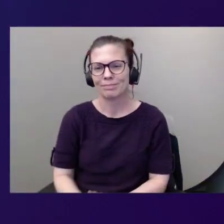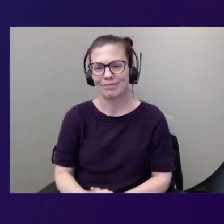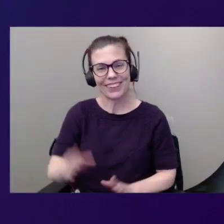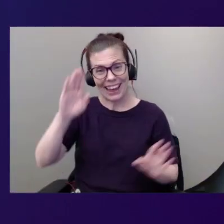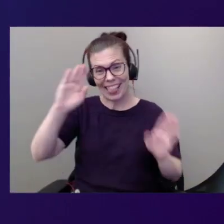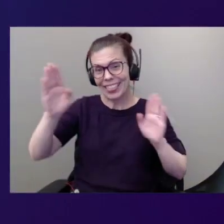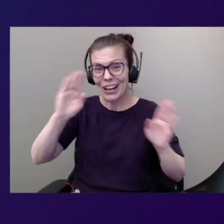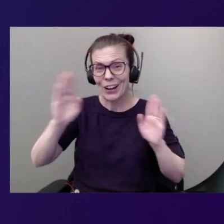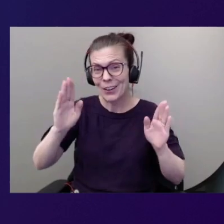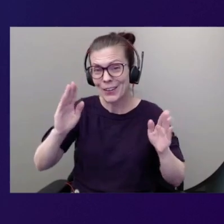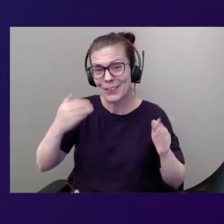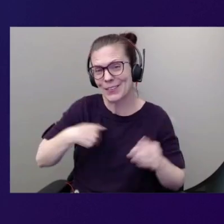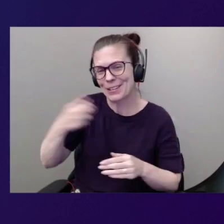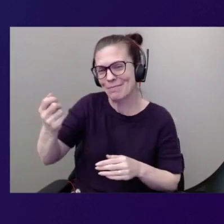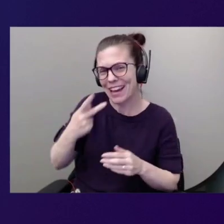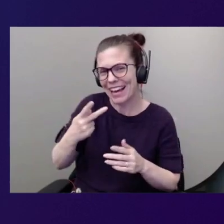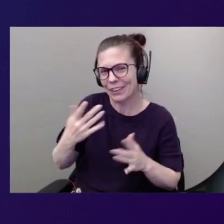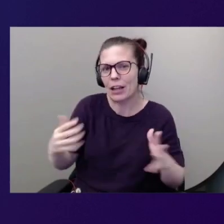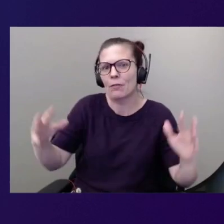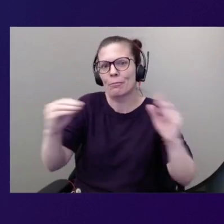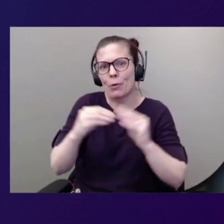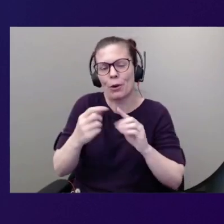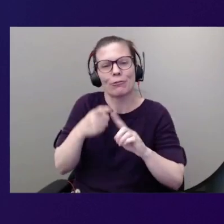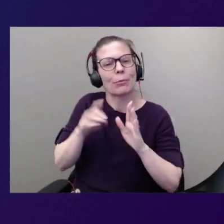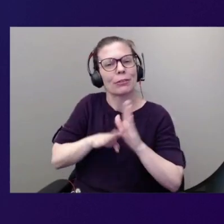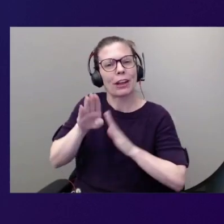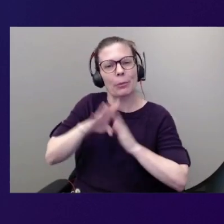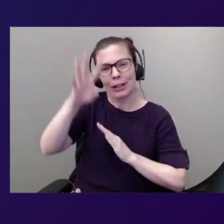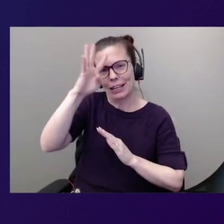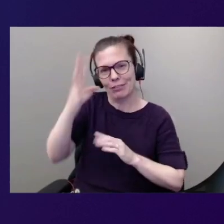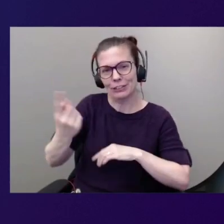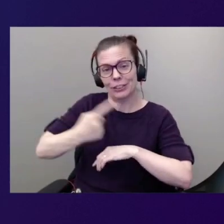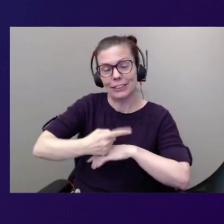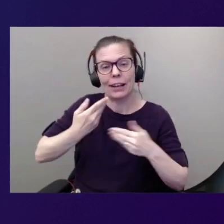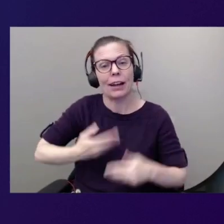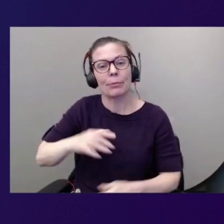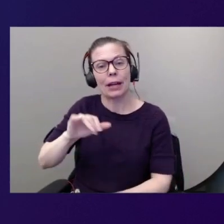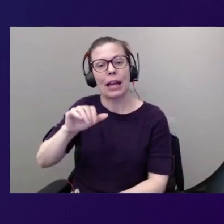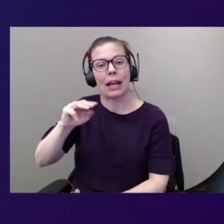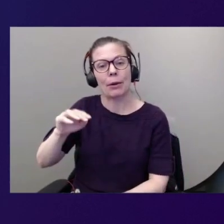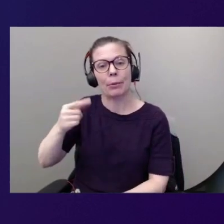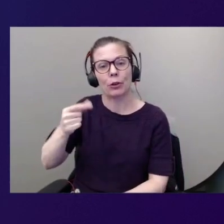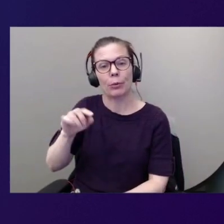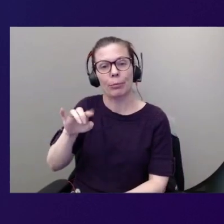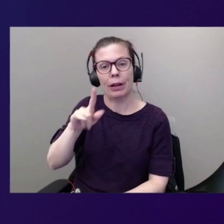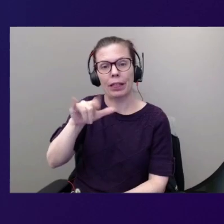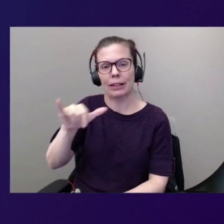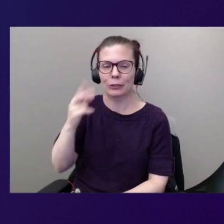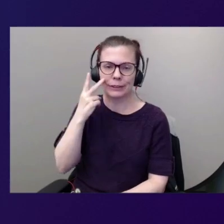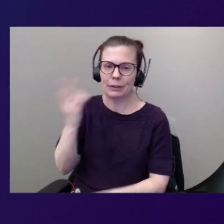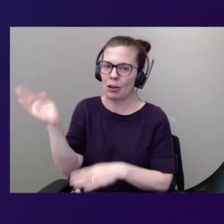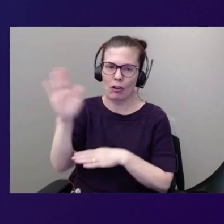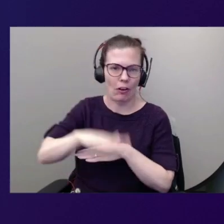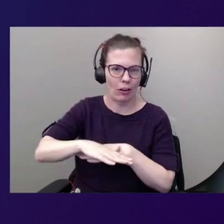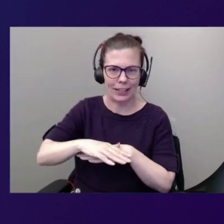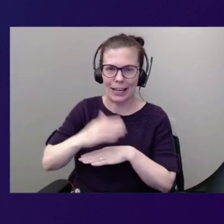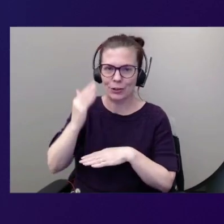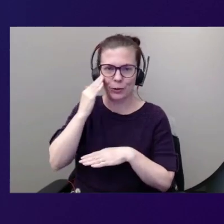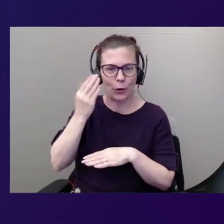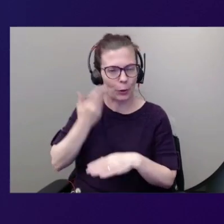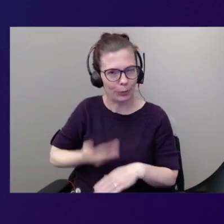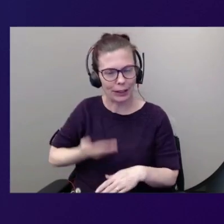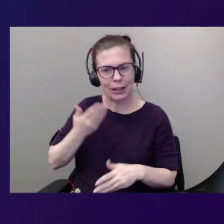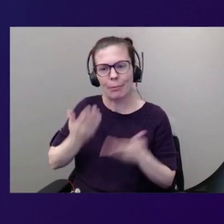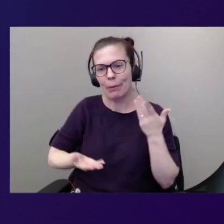there, we're back with more from the Developer Innovation Day. I'm A.M. Grabelny, your host. You've seen me all day. You know me. You maybe love me, probably